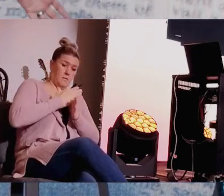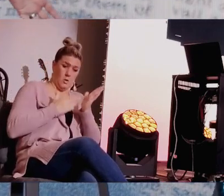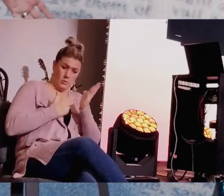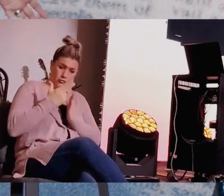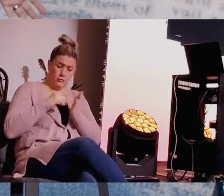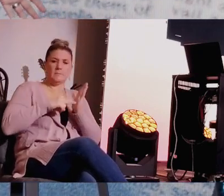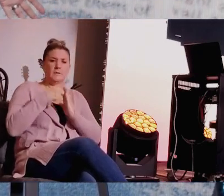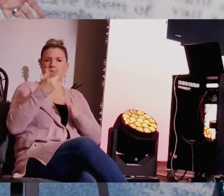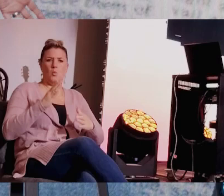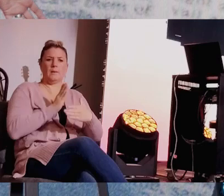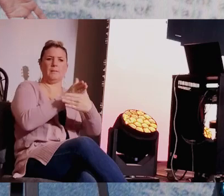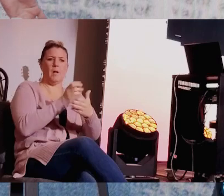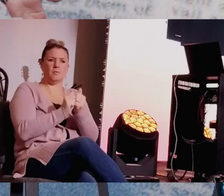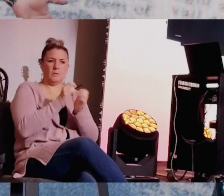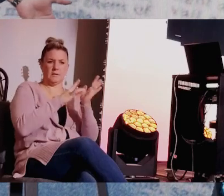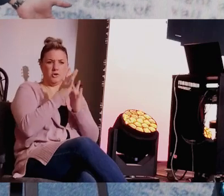Jesus.